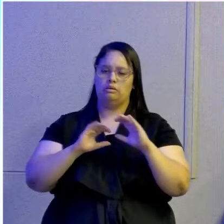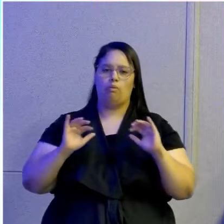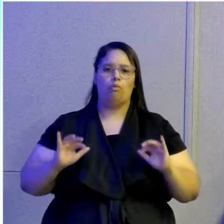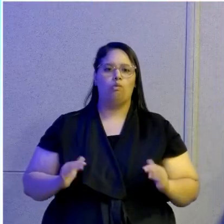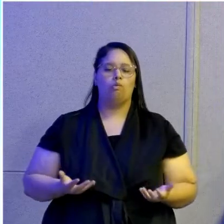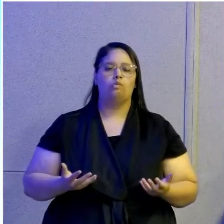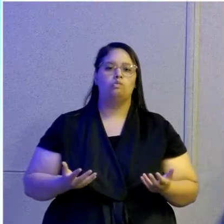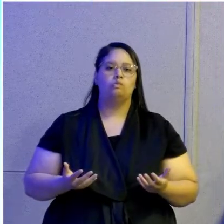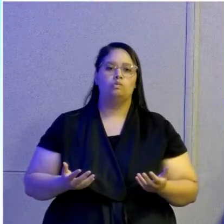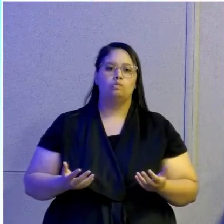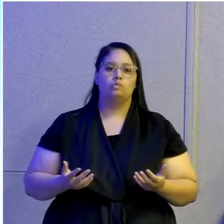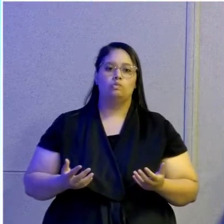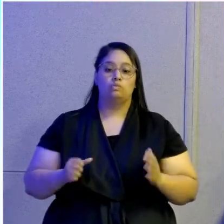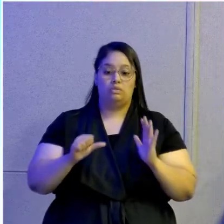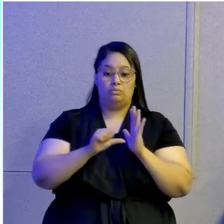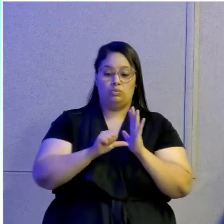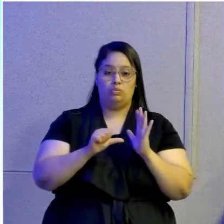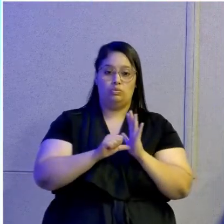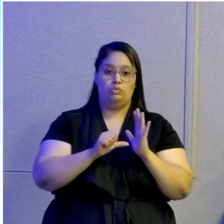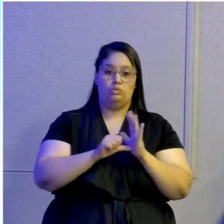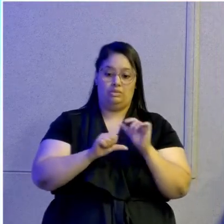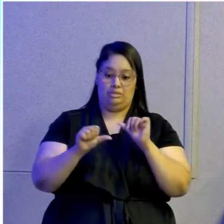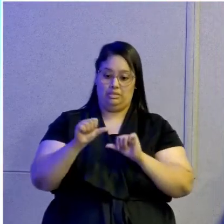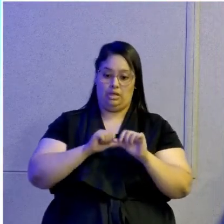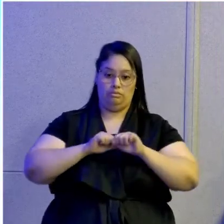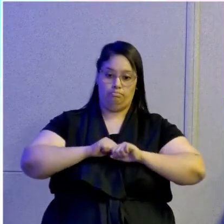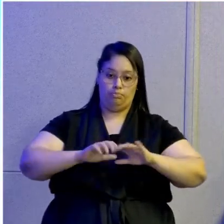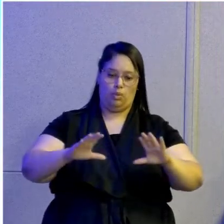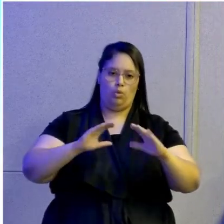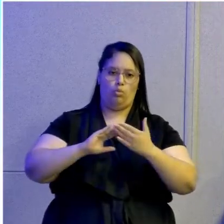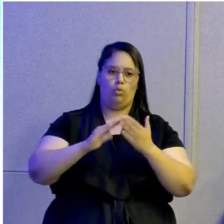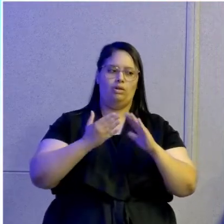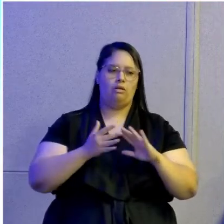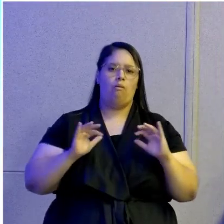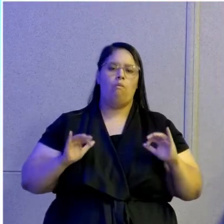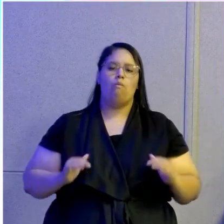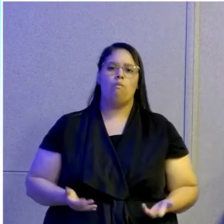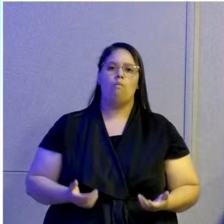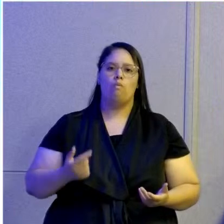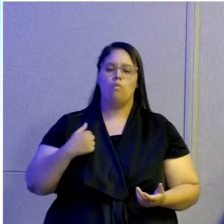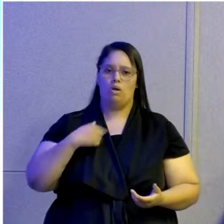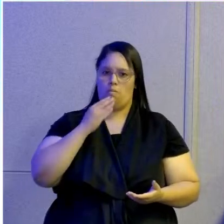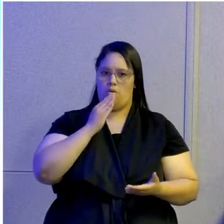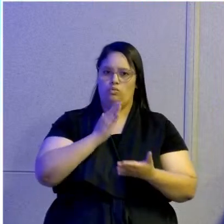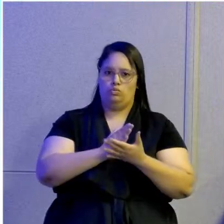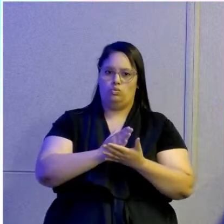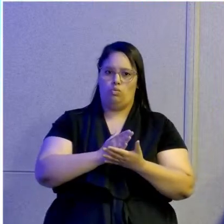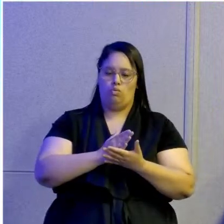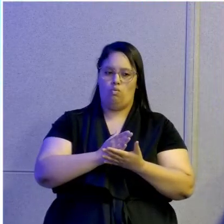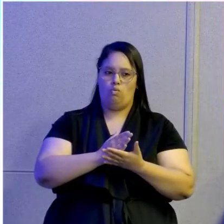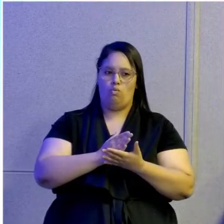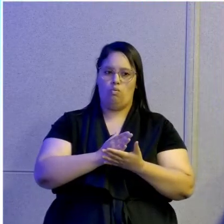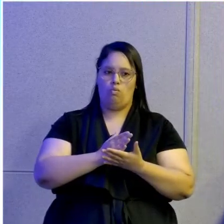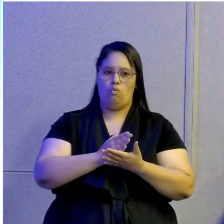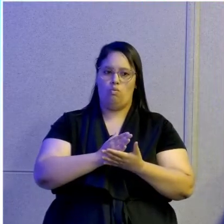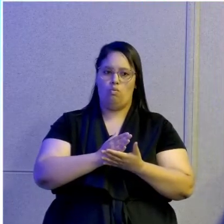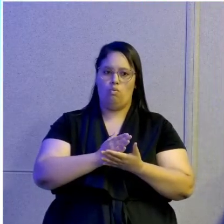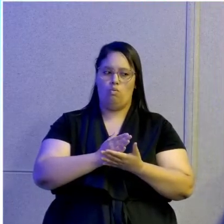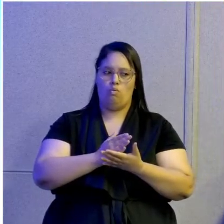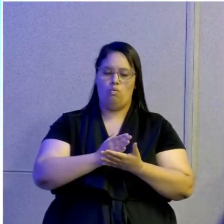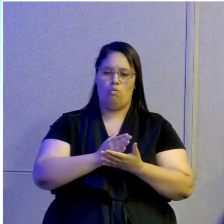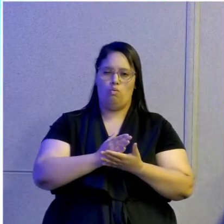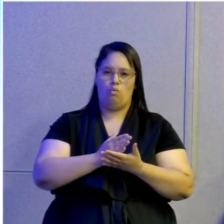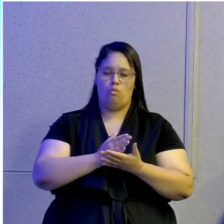communicate the relevance of science to the community? How do we make sure that we are known for what we are